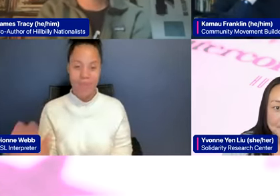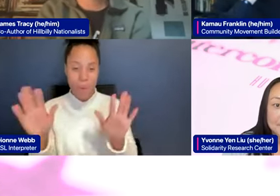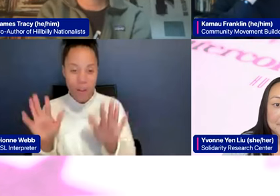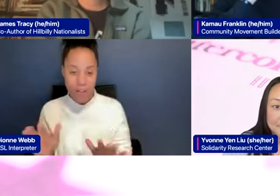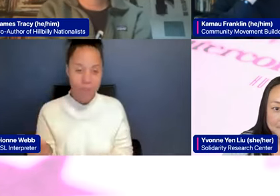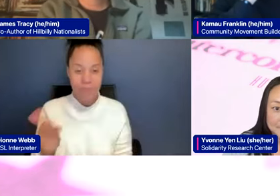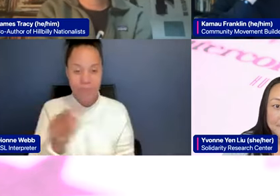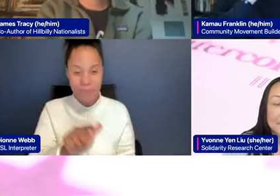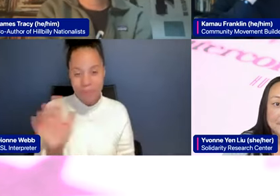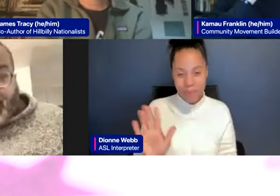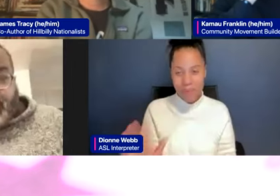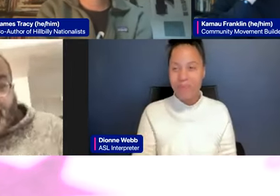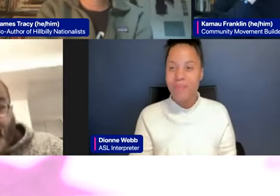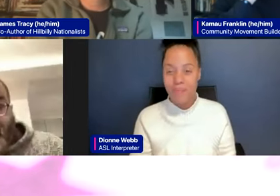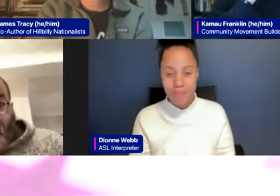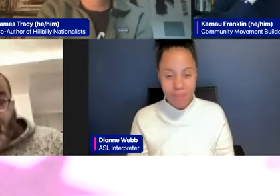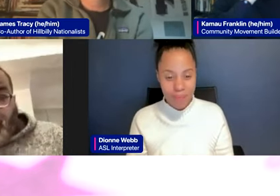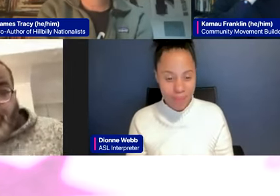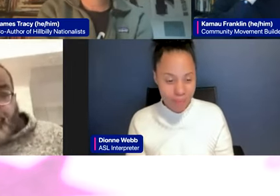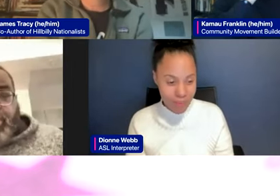I appreciate it. I know Jean. Yeah. So,